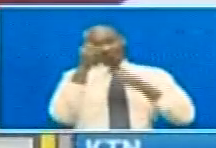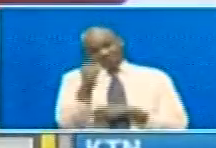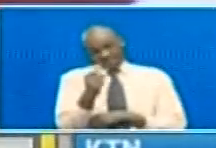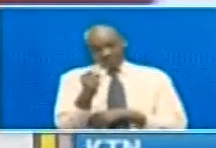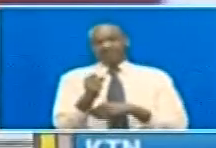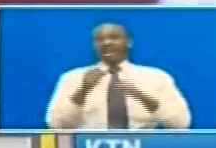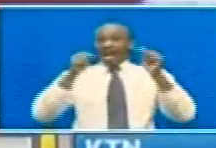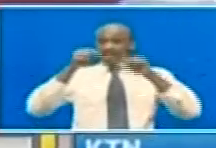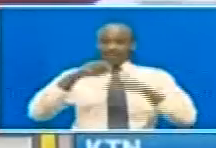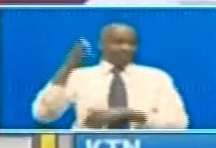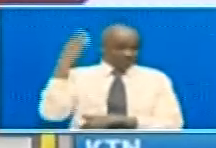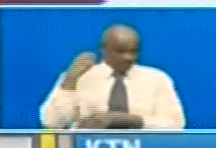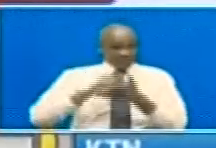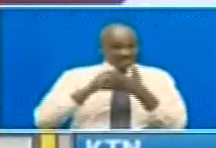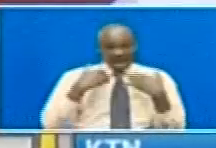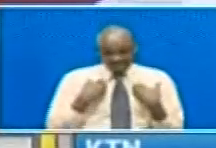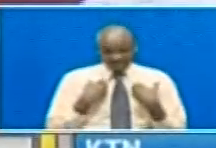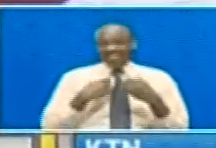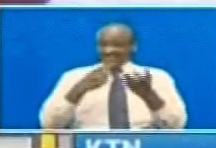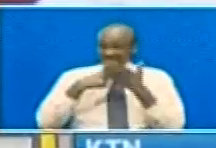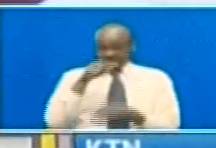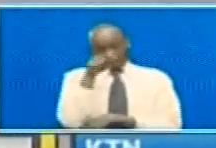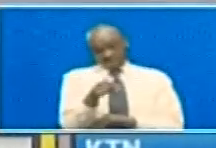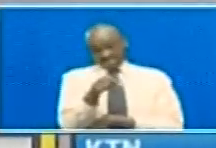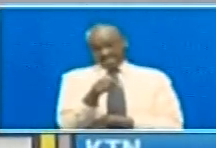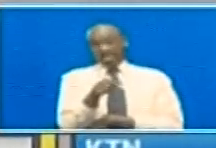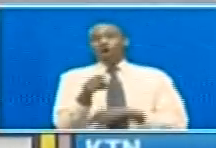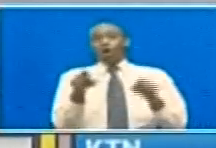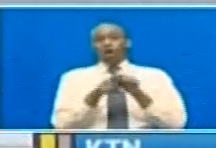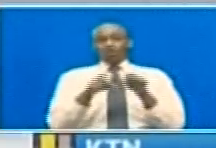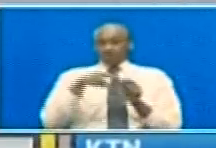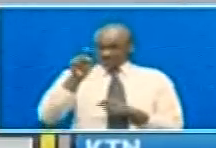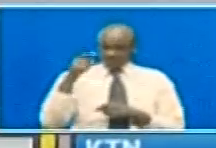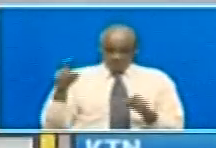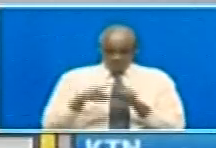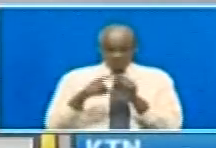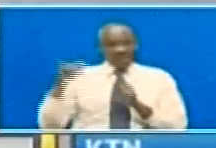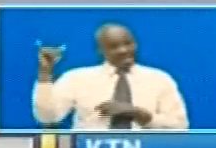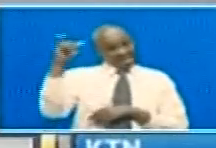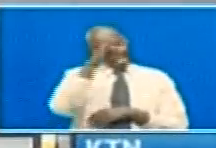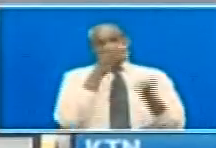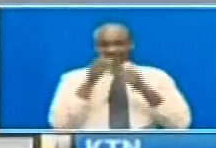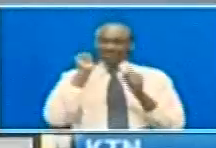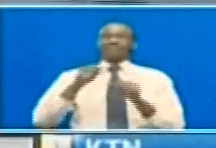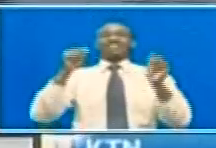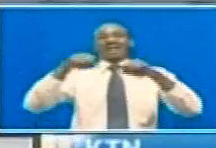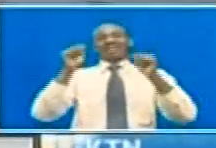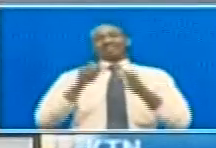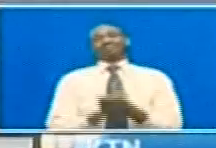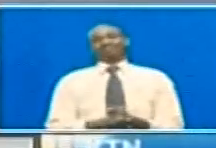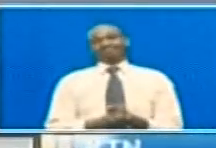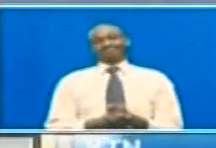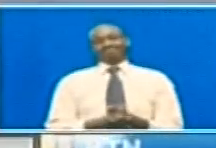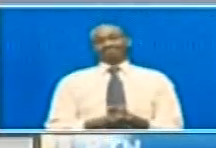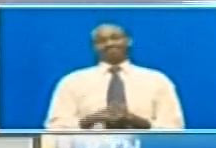4 weeks. Also to be part of the agenda is the latest contentions of the bilateral air service agreement between the two countries.